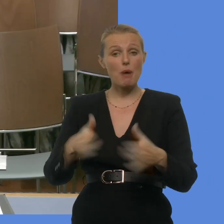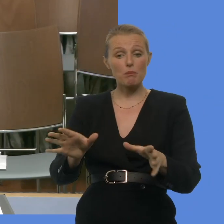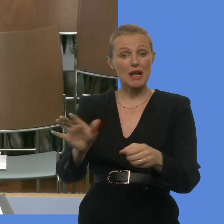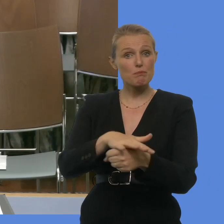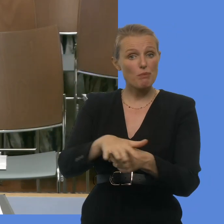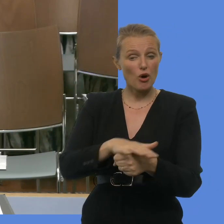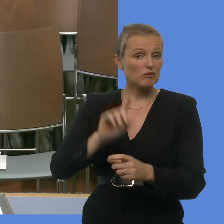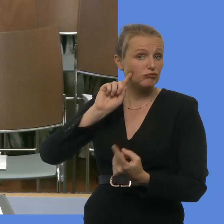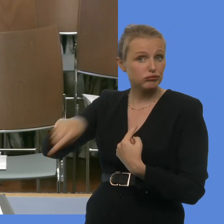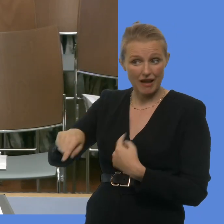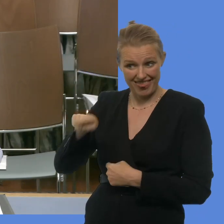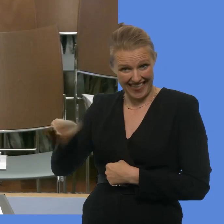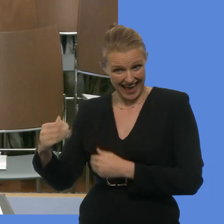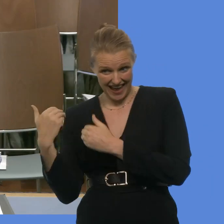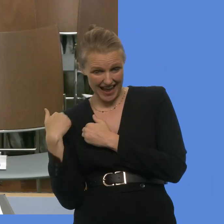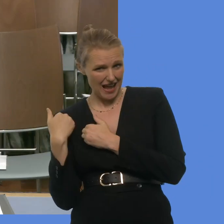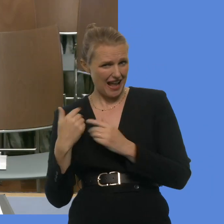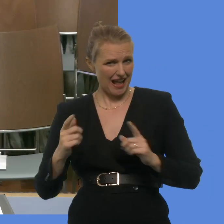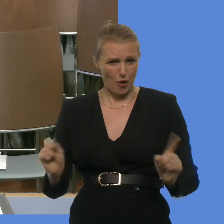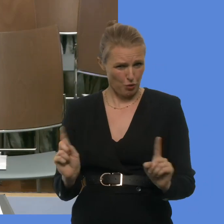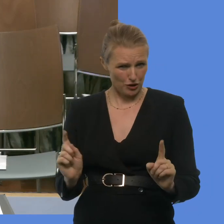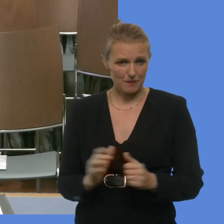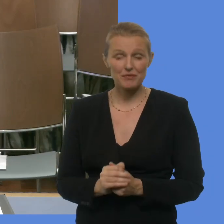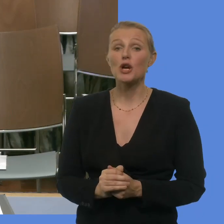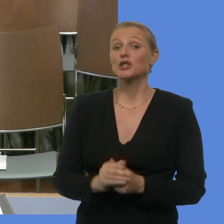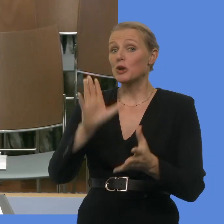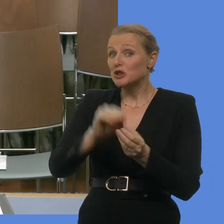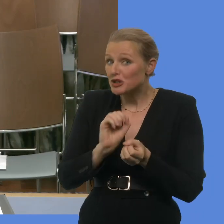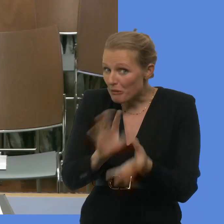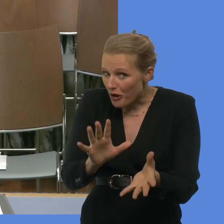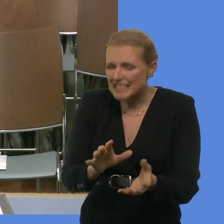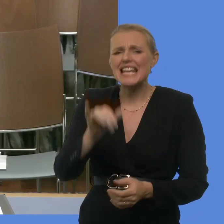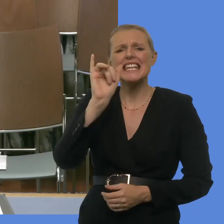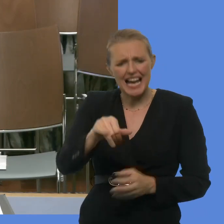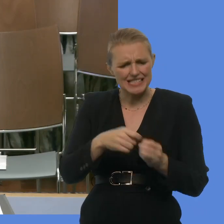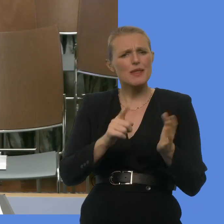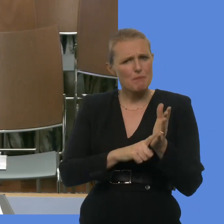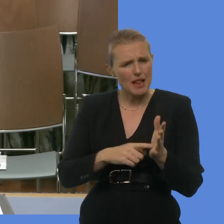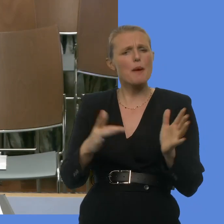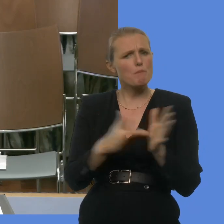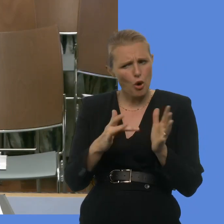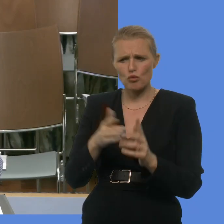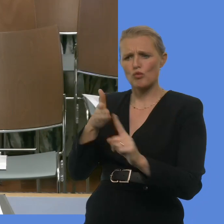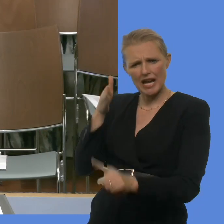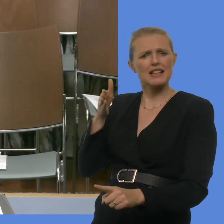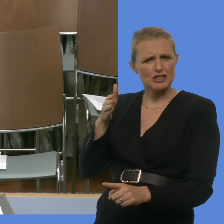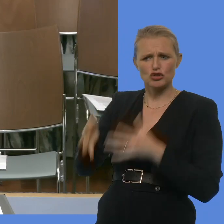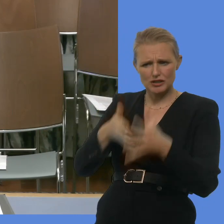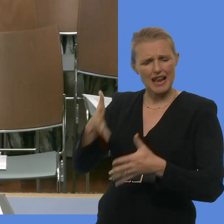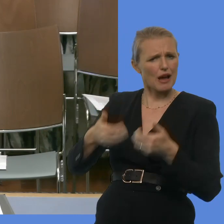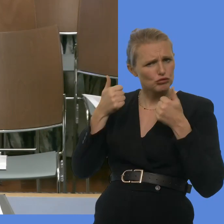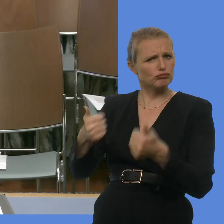included in the legislation. So to summarise, the bill provides important recognition but raises questions